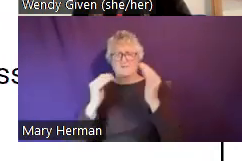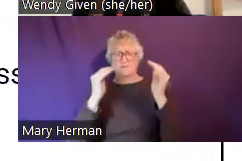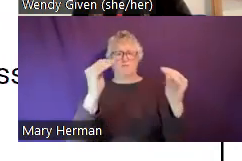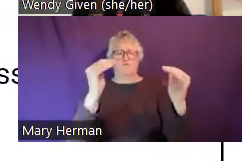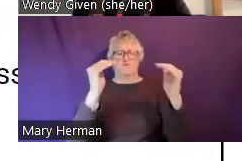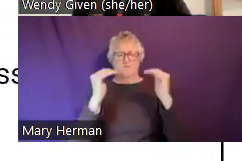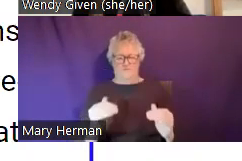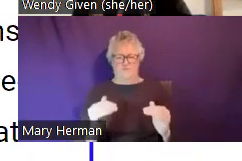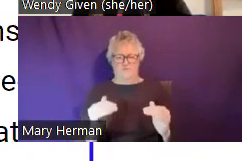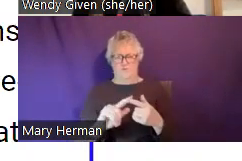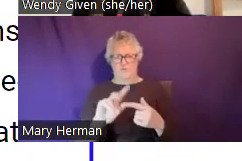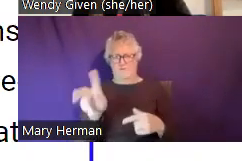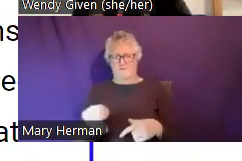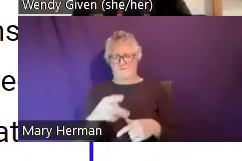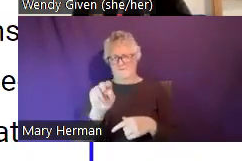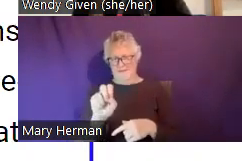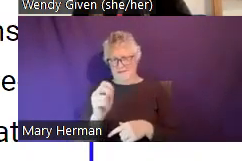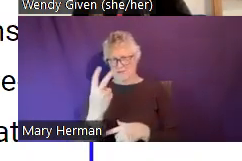of this process.